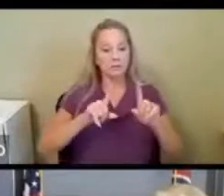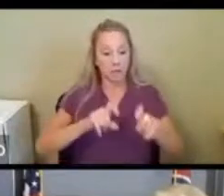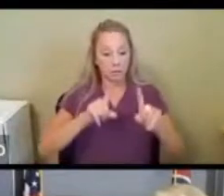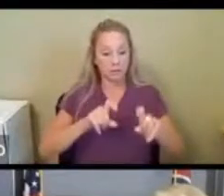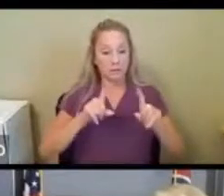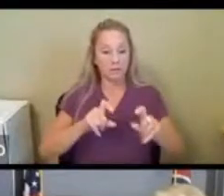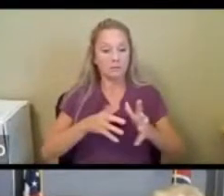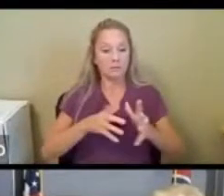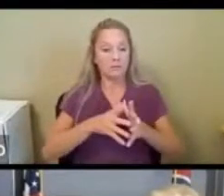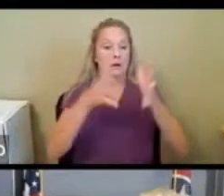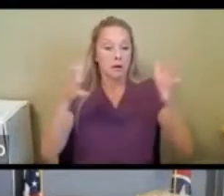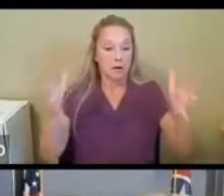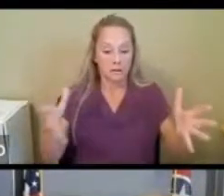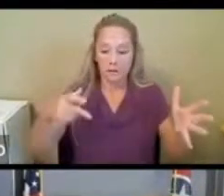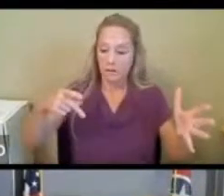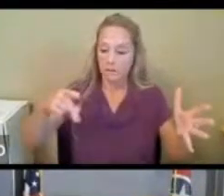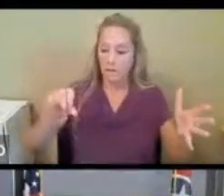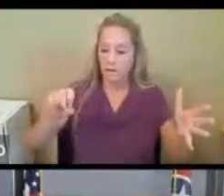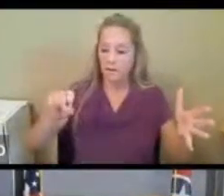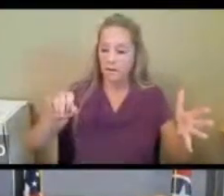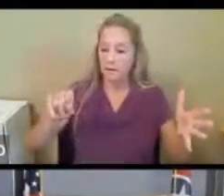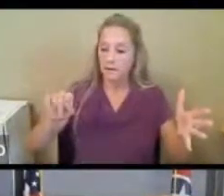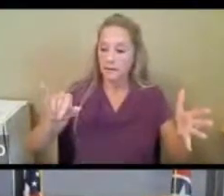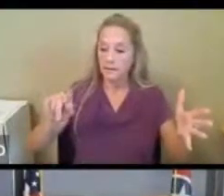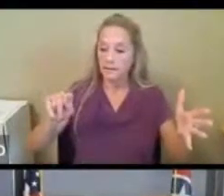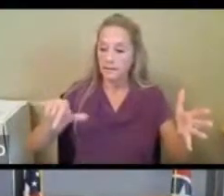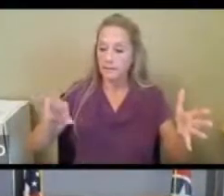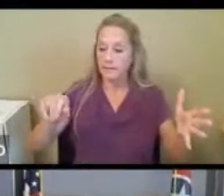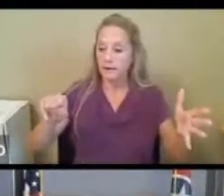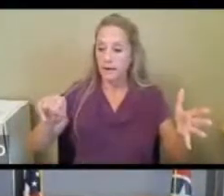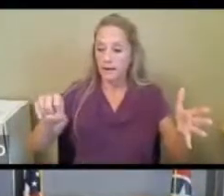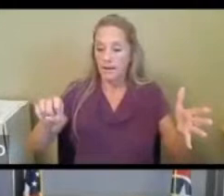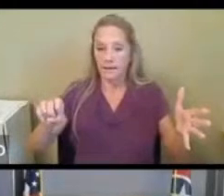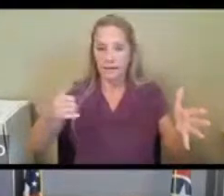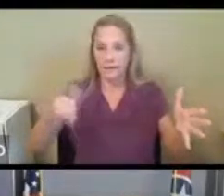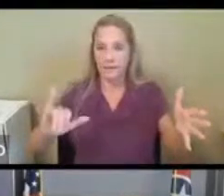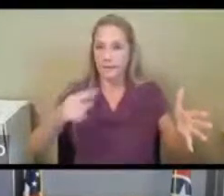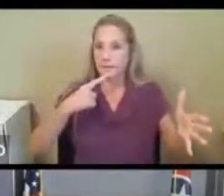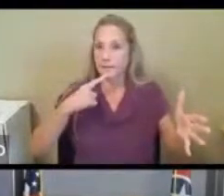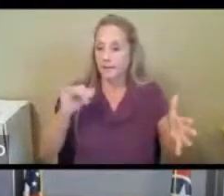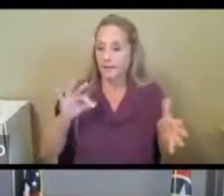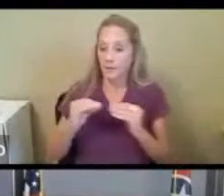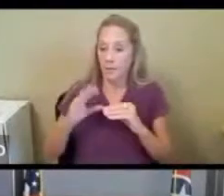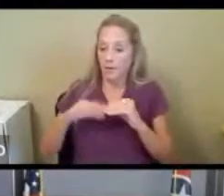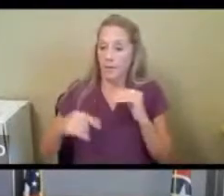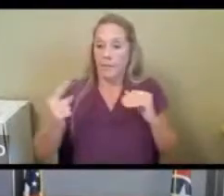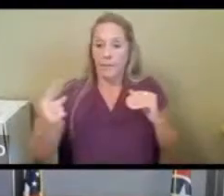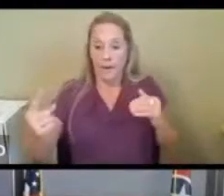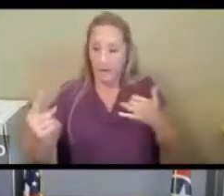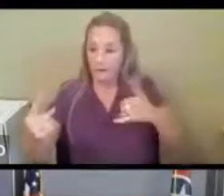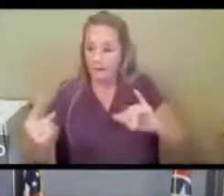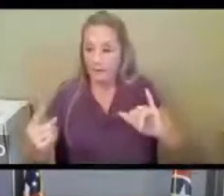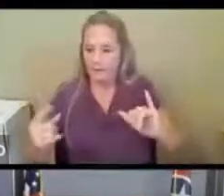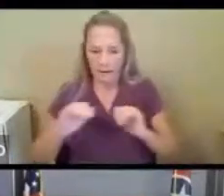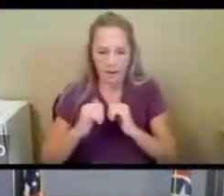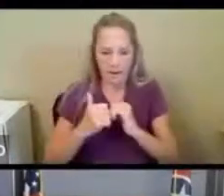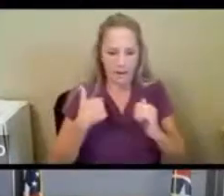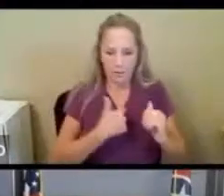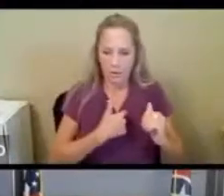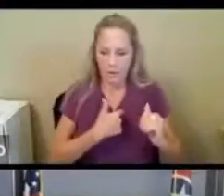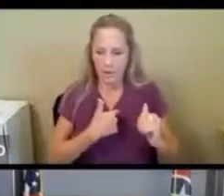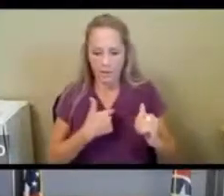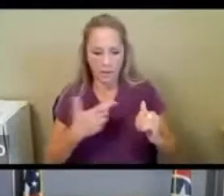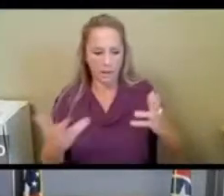in positivity rate, as already said, that if we're going to have more than one tracking testing volume, again, how do we keep rowing